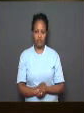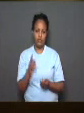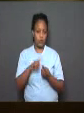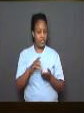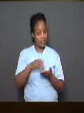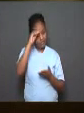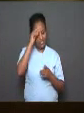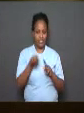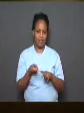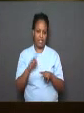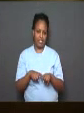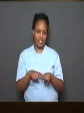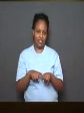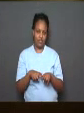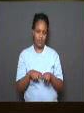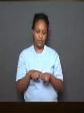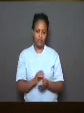Let's get back to our lesson.